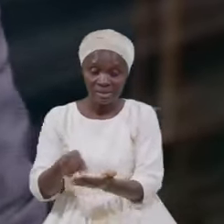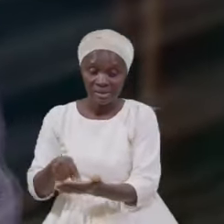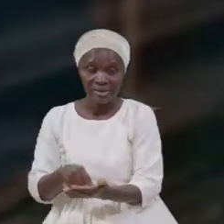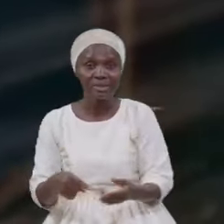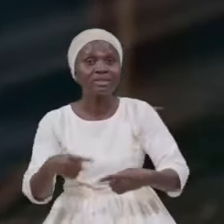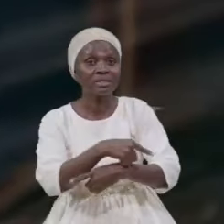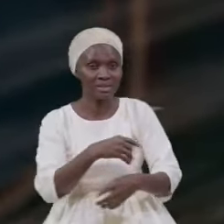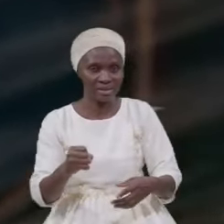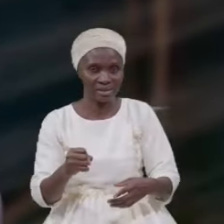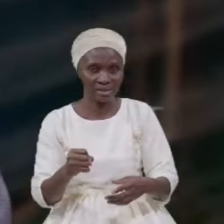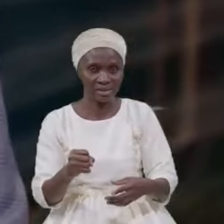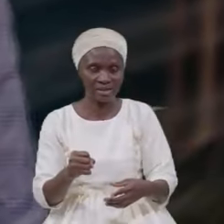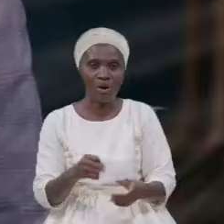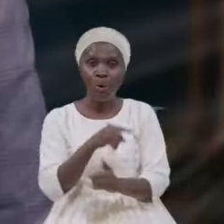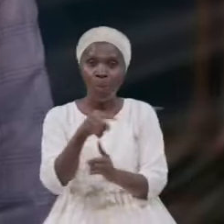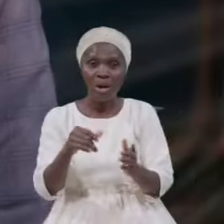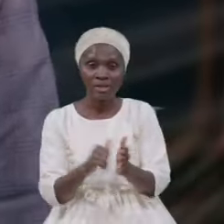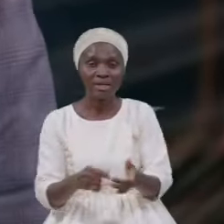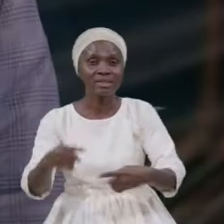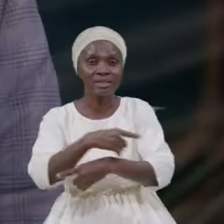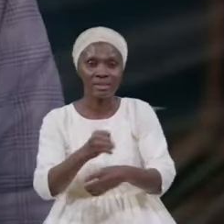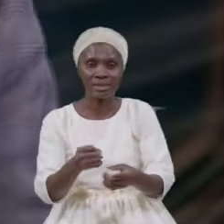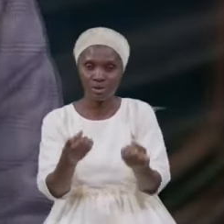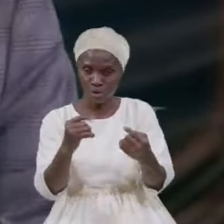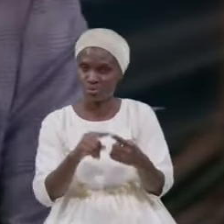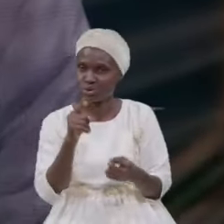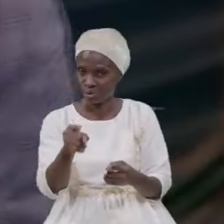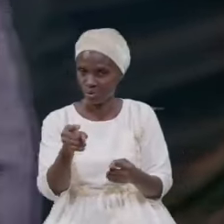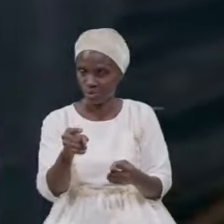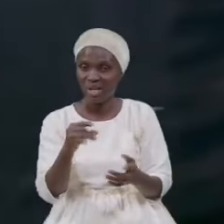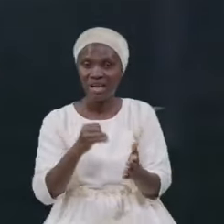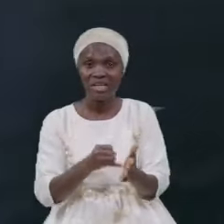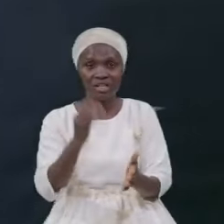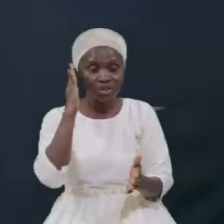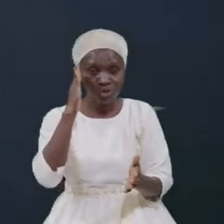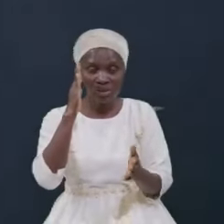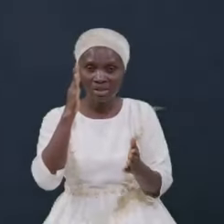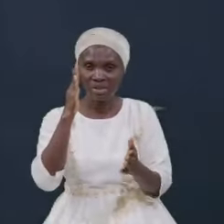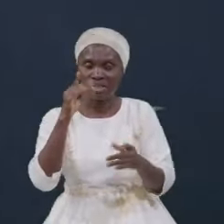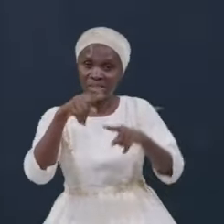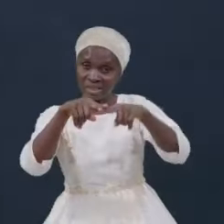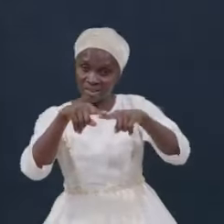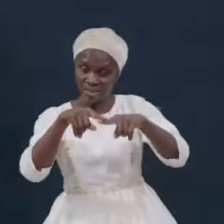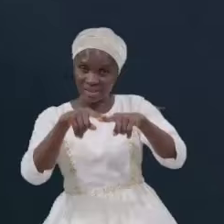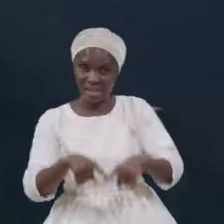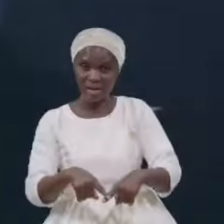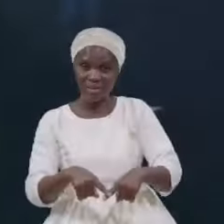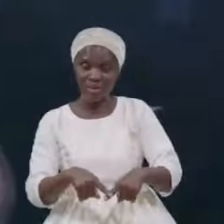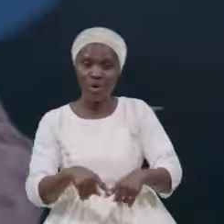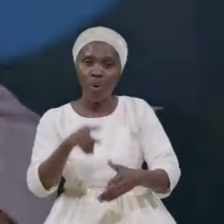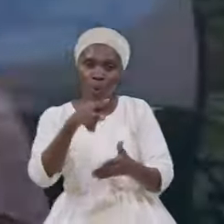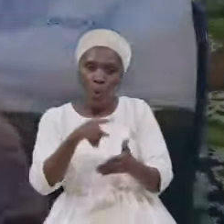that day of return unto God. I pray you'll be a wise person